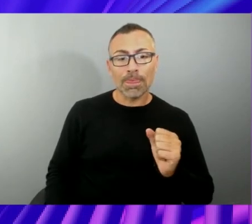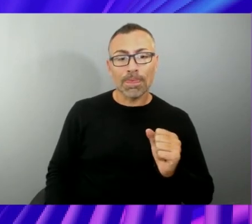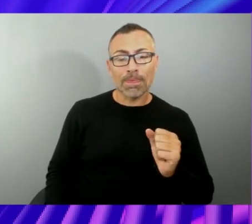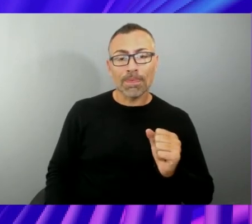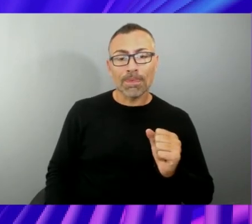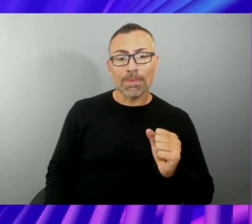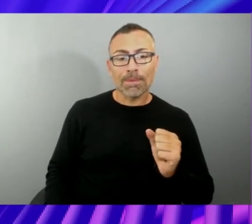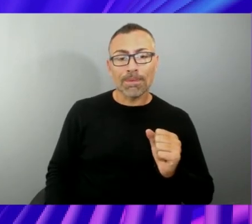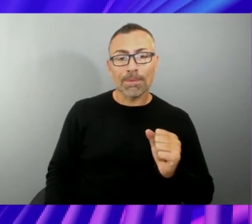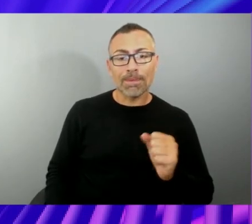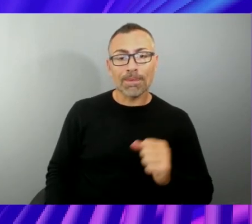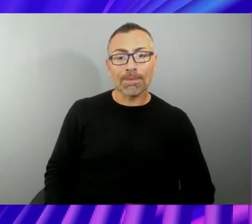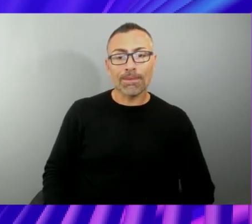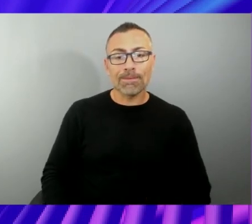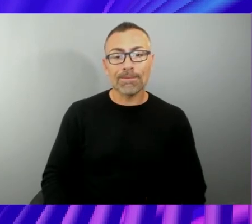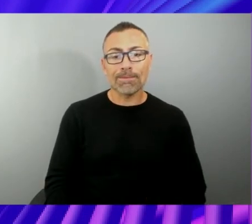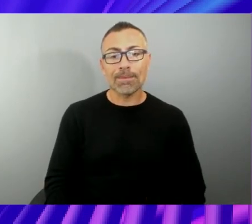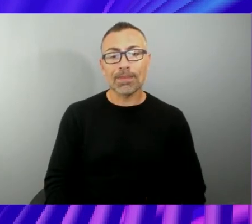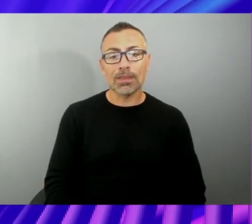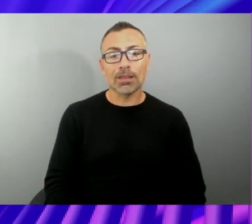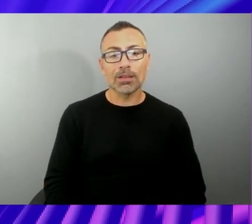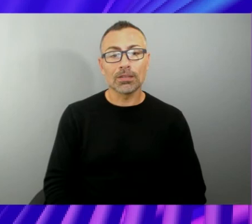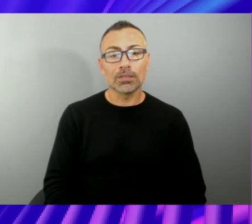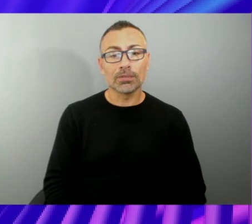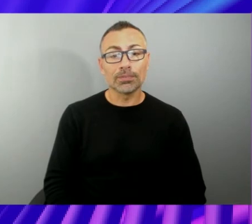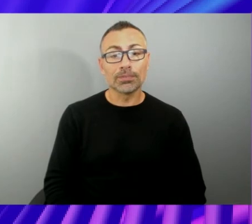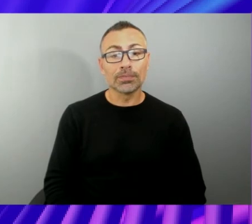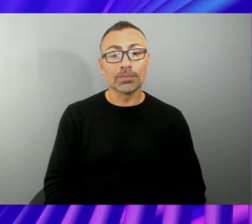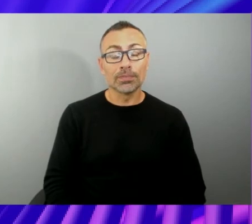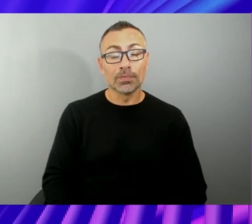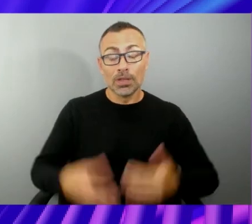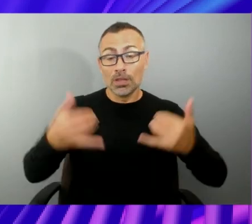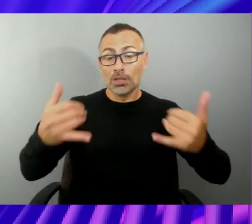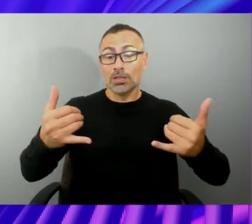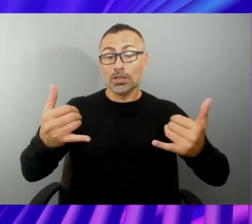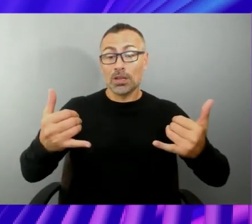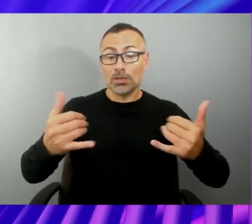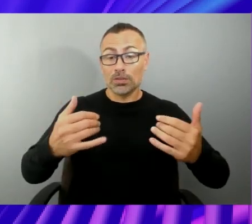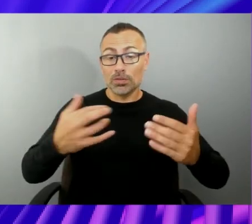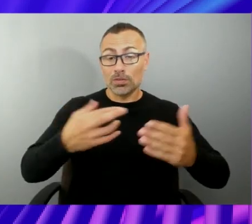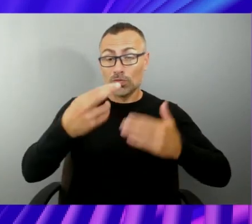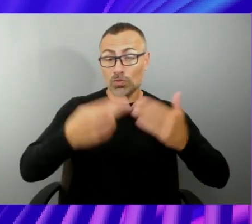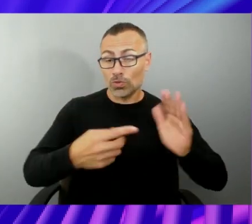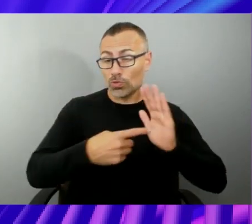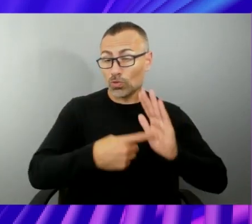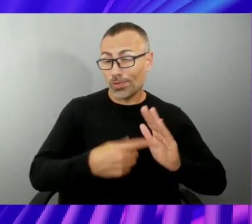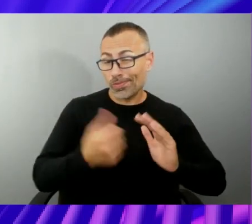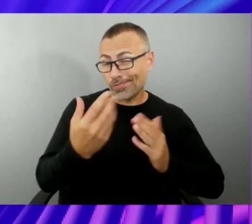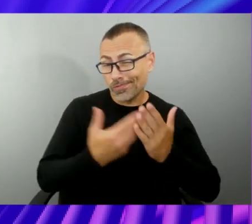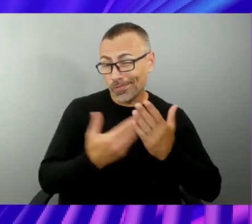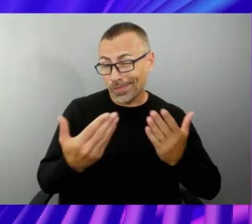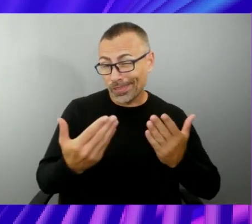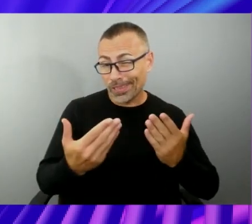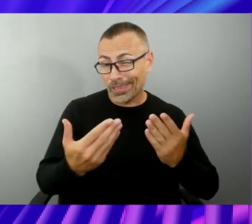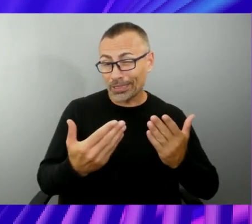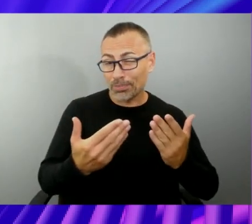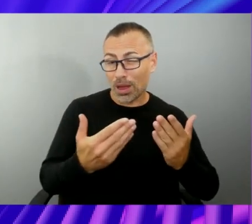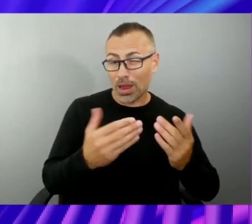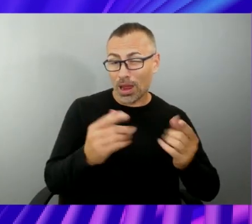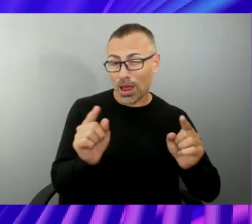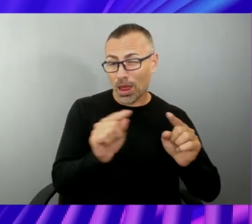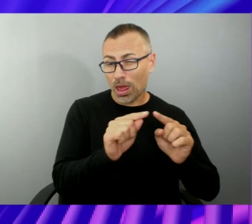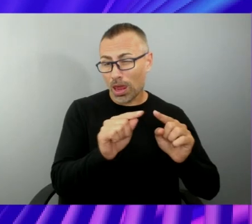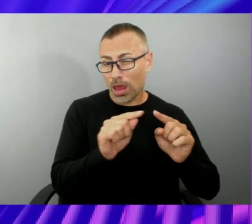Okay, and the results show a few things, but interesting here, what is